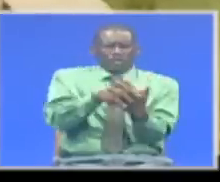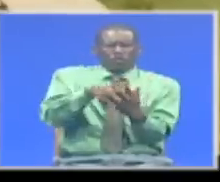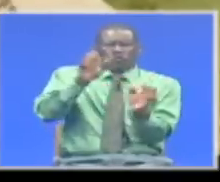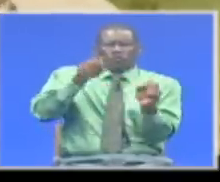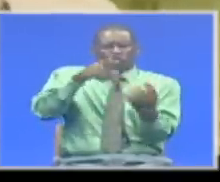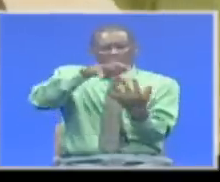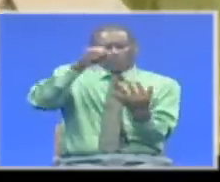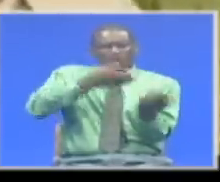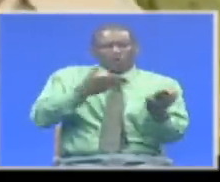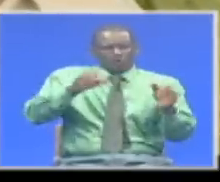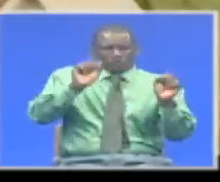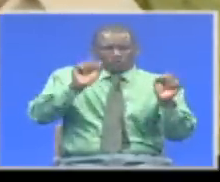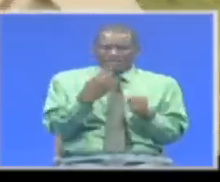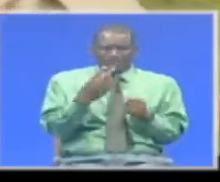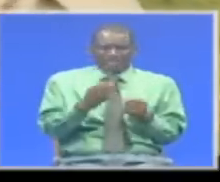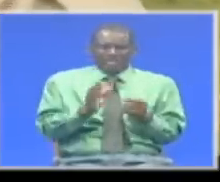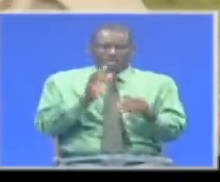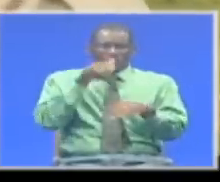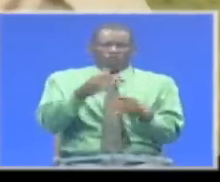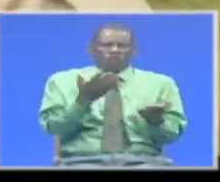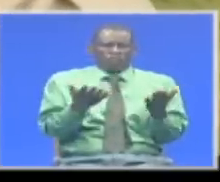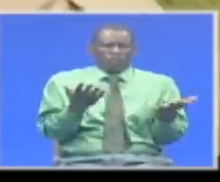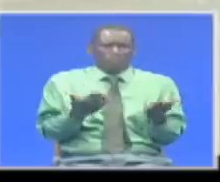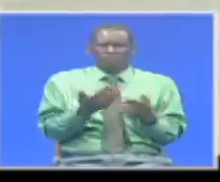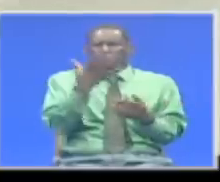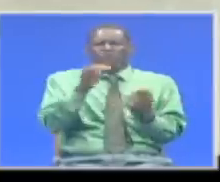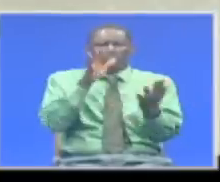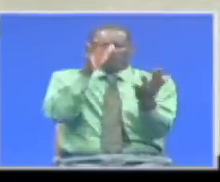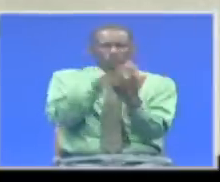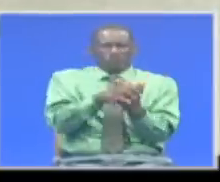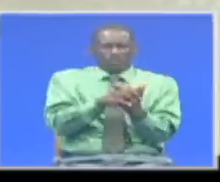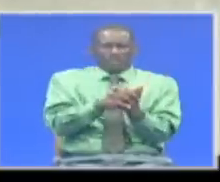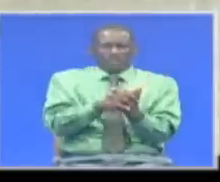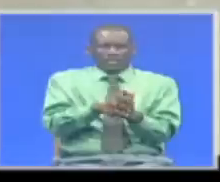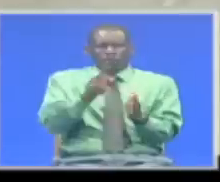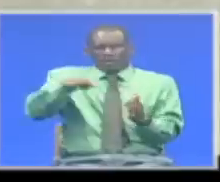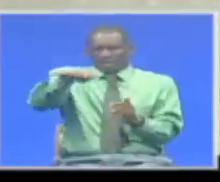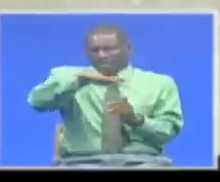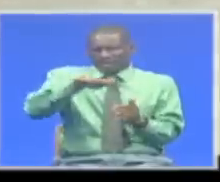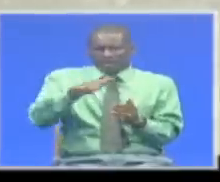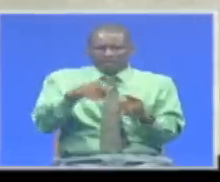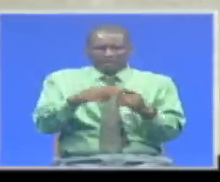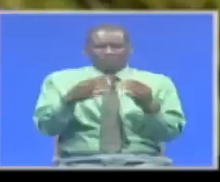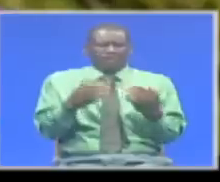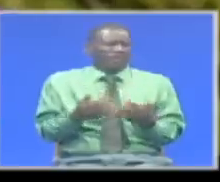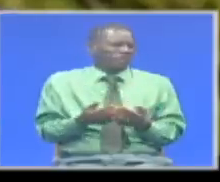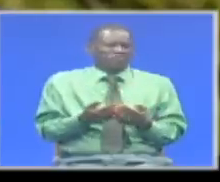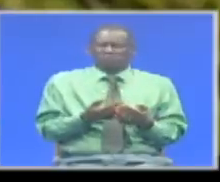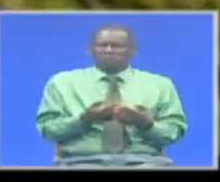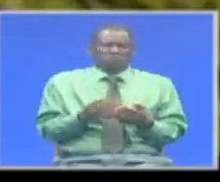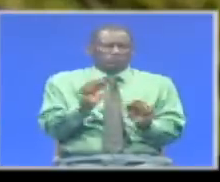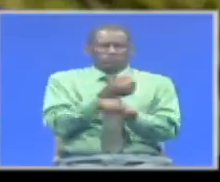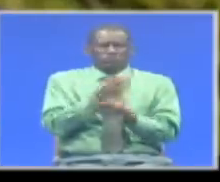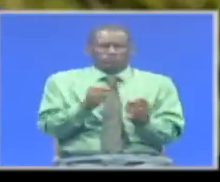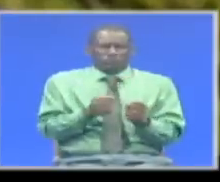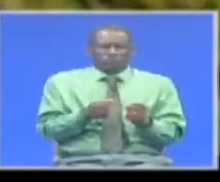and maybe have a few of more than maybe 50 crocodiles, you know, sunbasking in the same point, but not anymore.